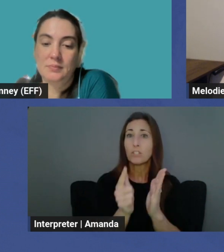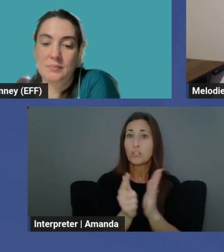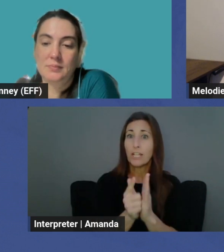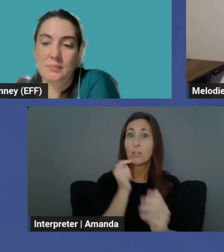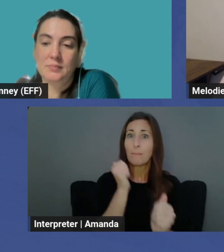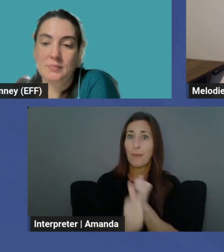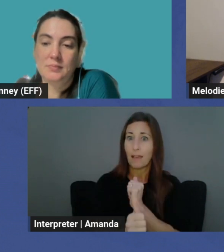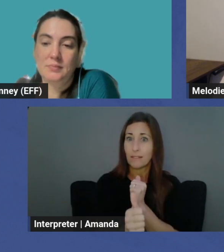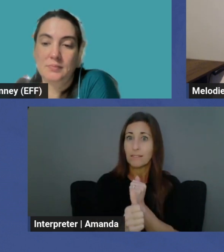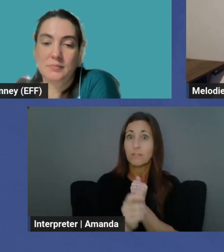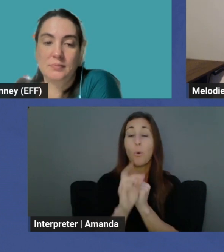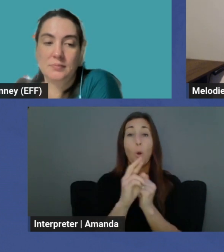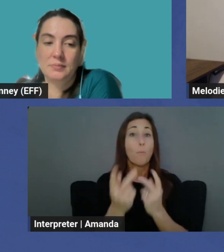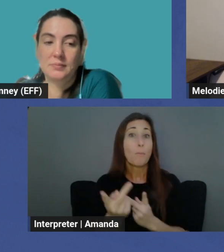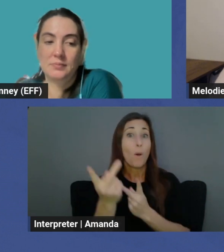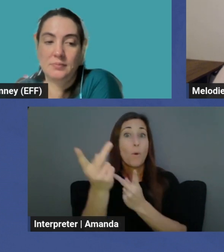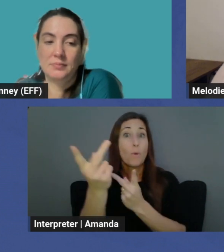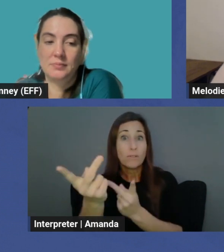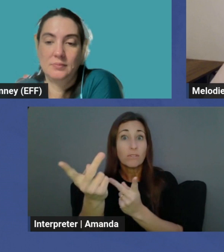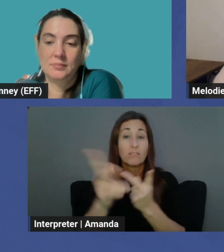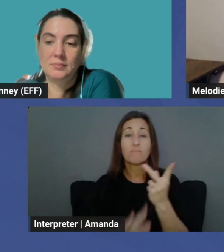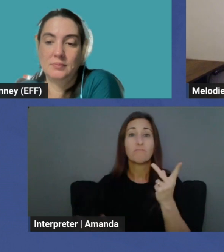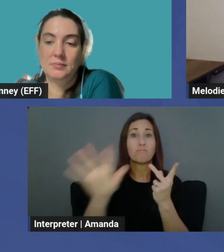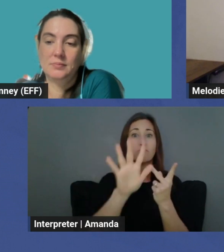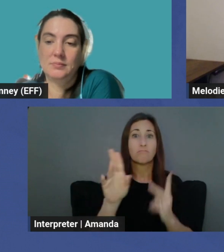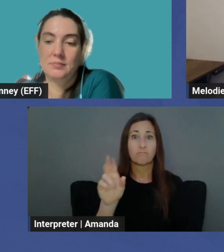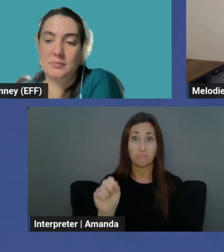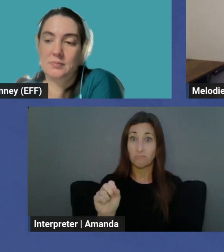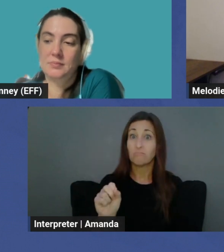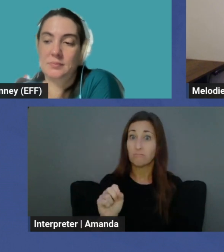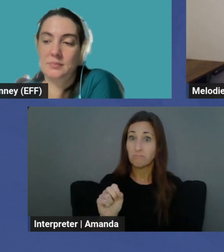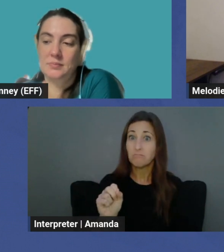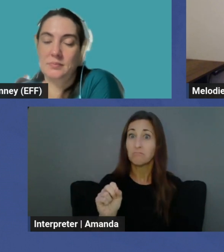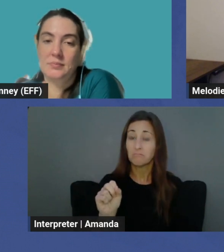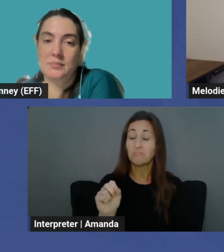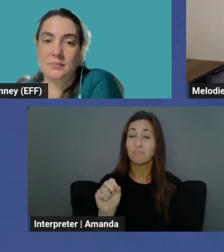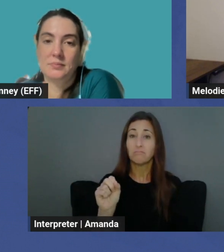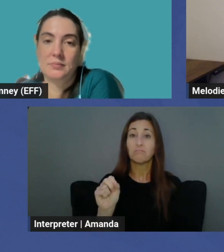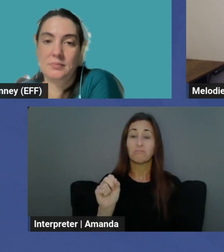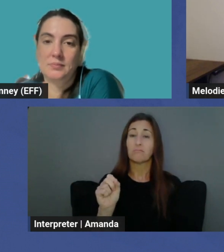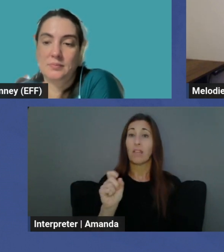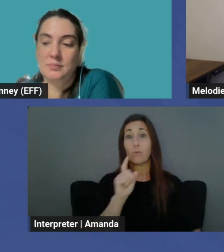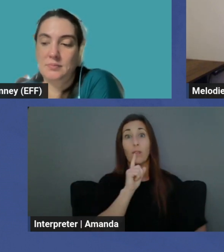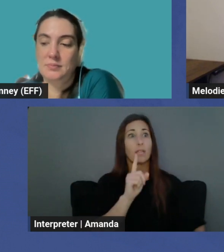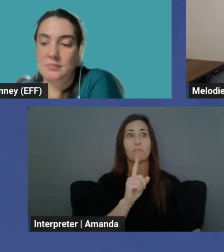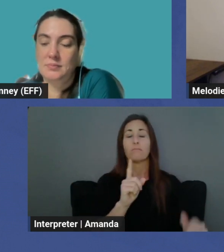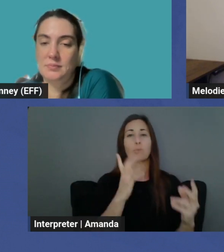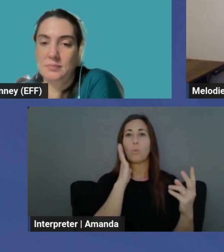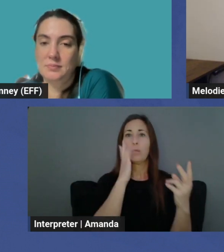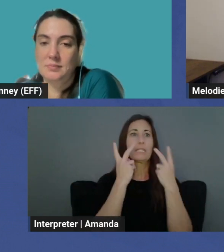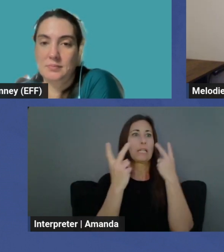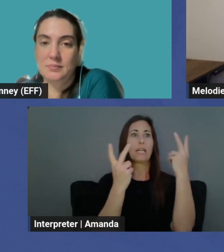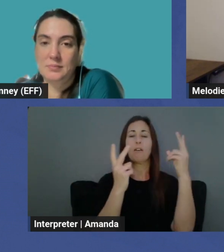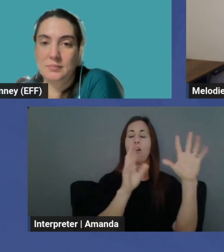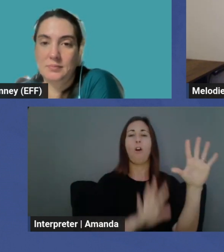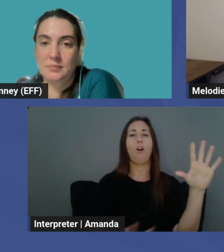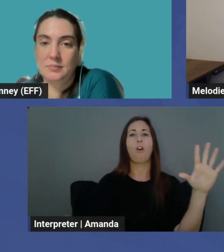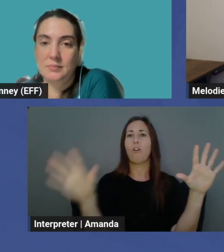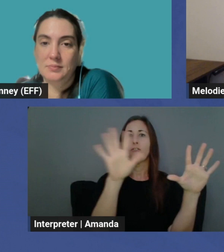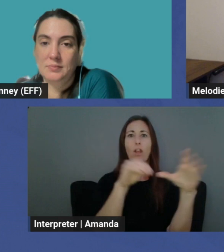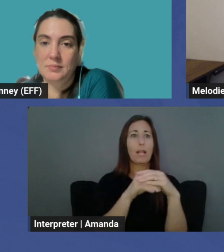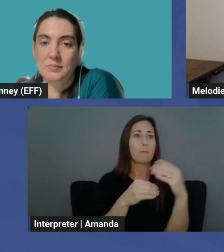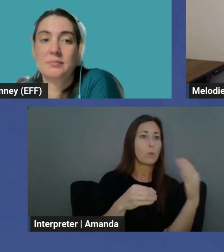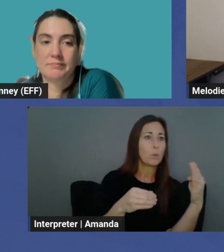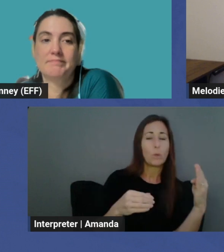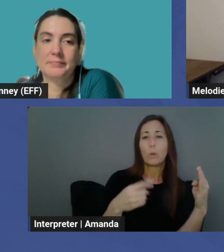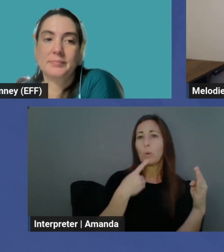passed or proposed across the United States. And it's all over the place, including in blue states.